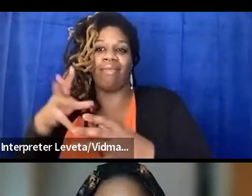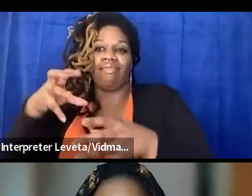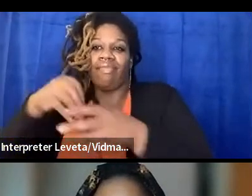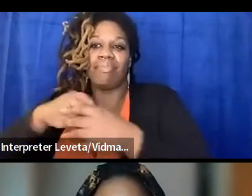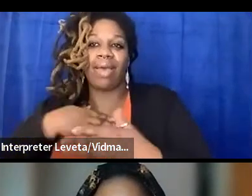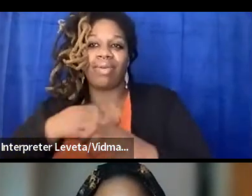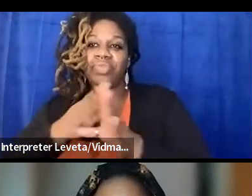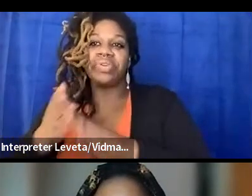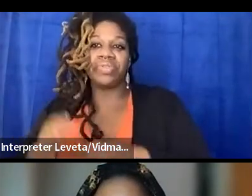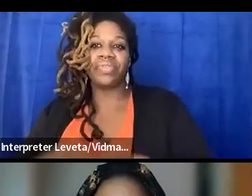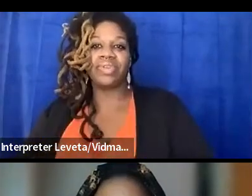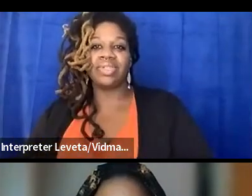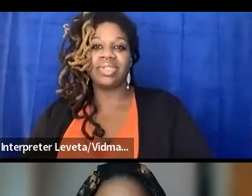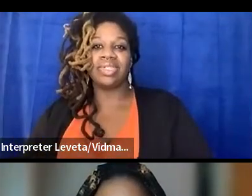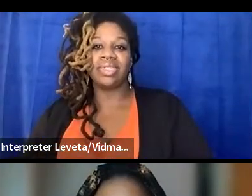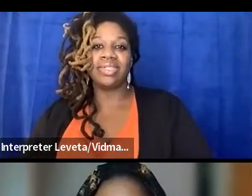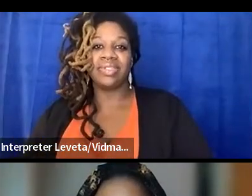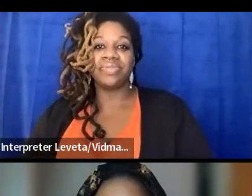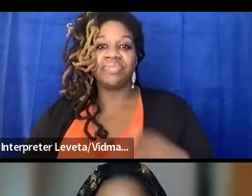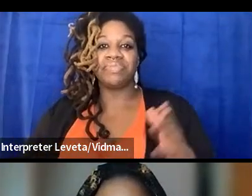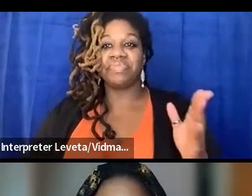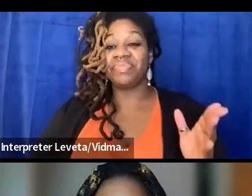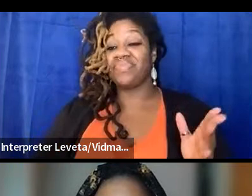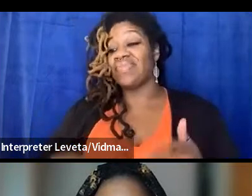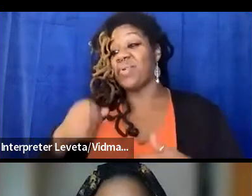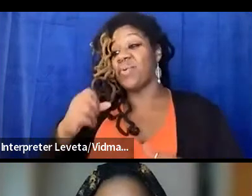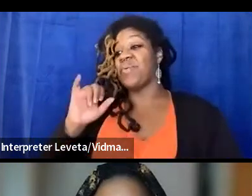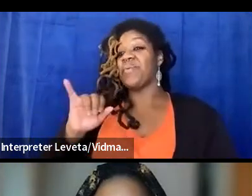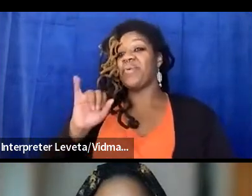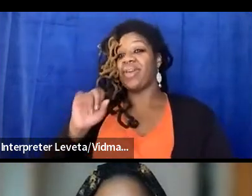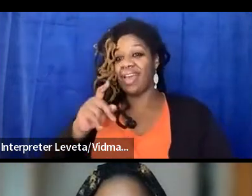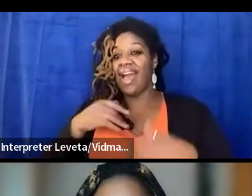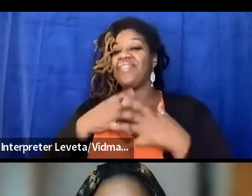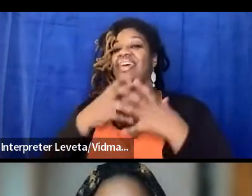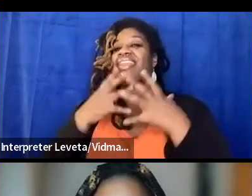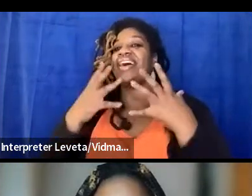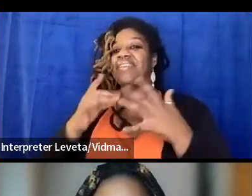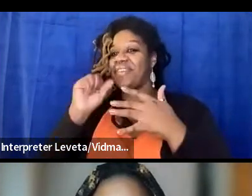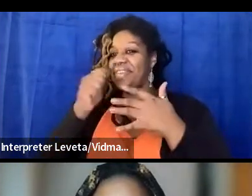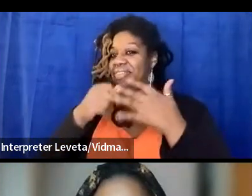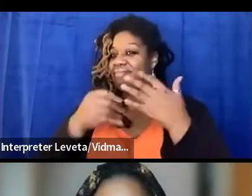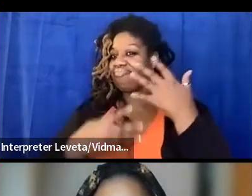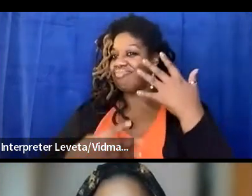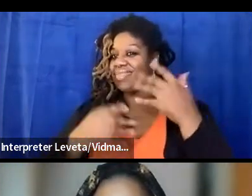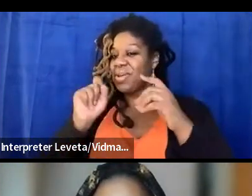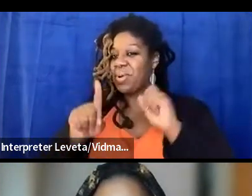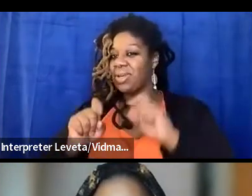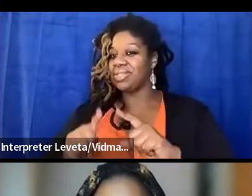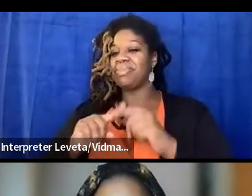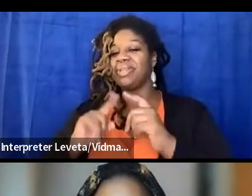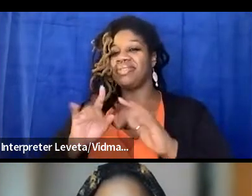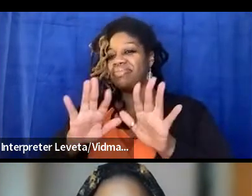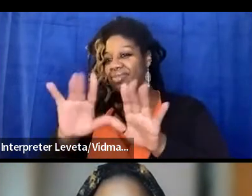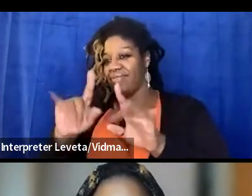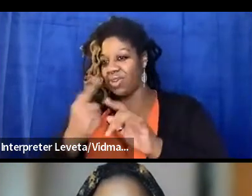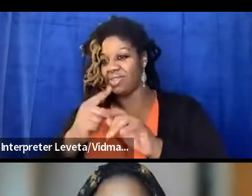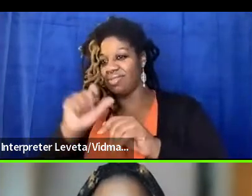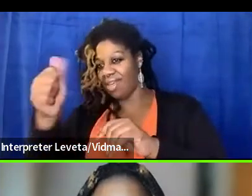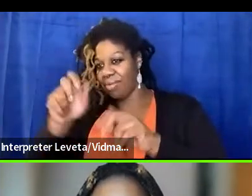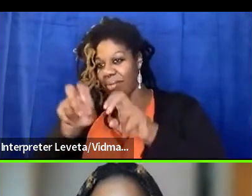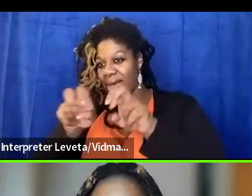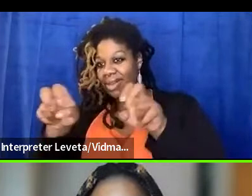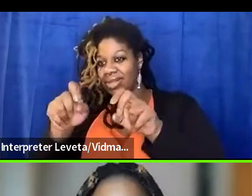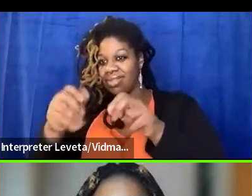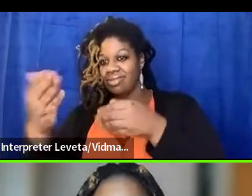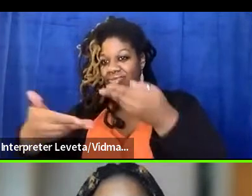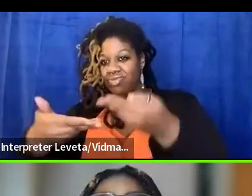Okay, I have a lot of other questions that come up, but let's first hear from the others.